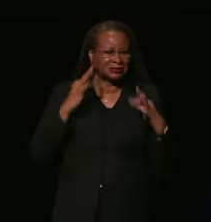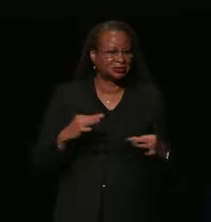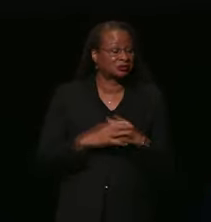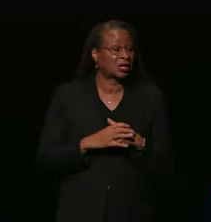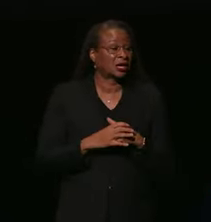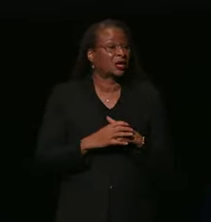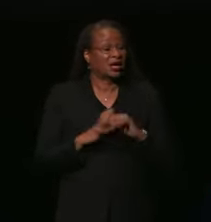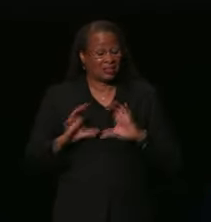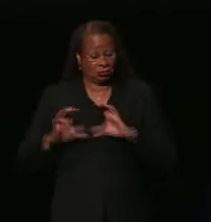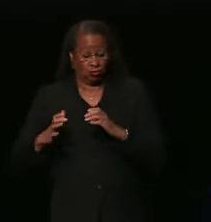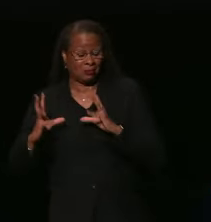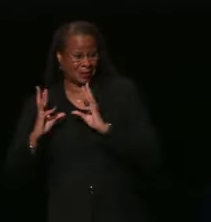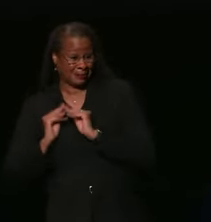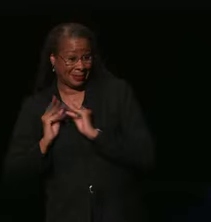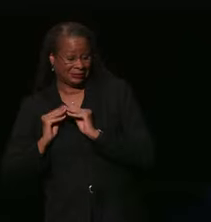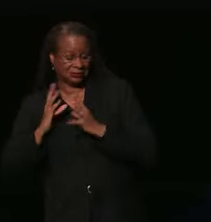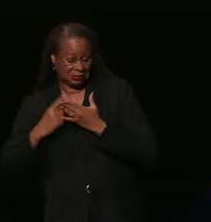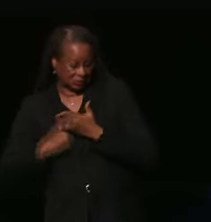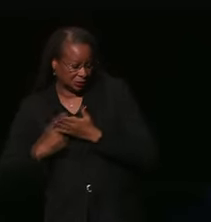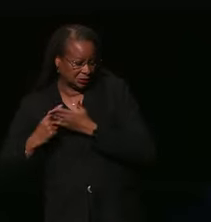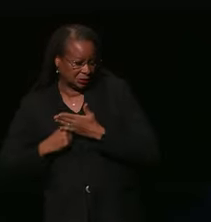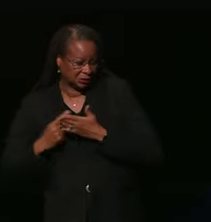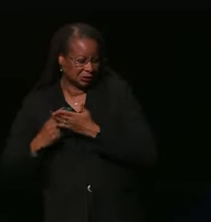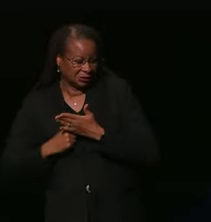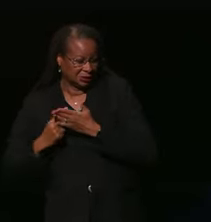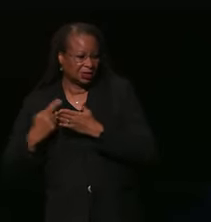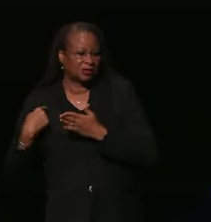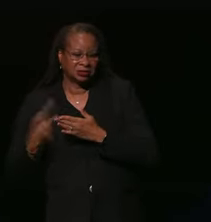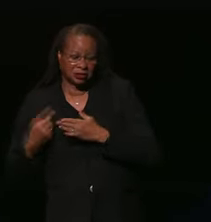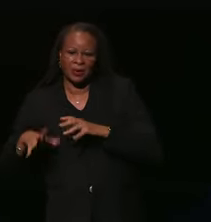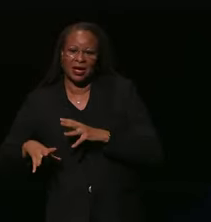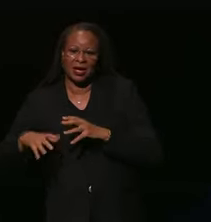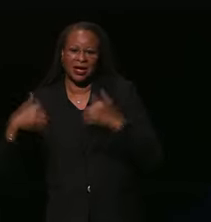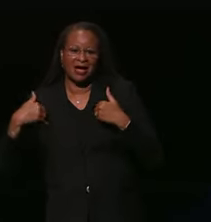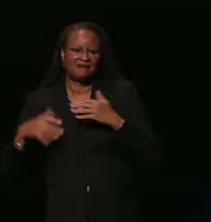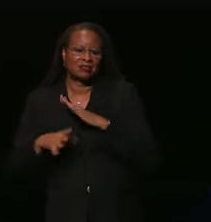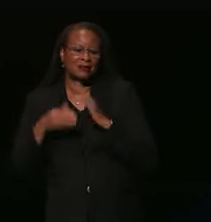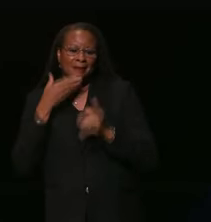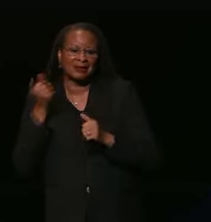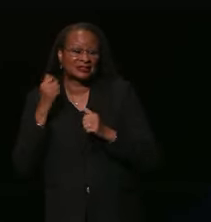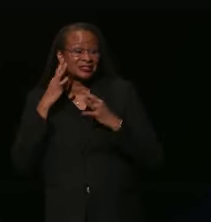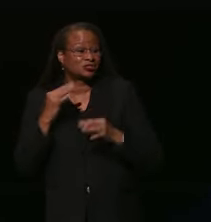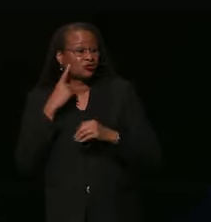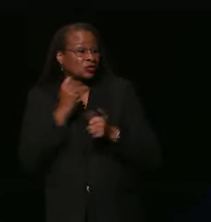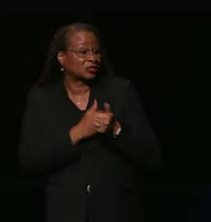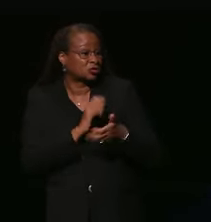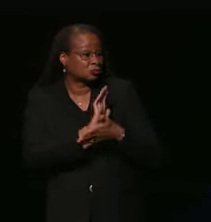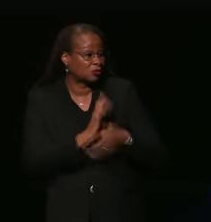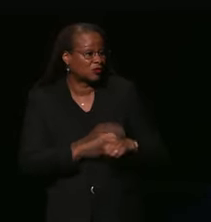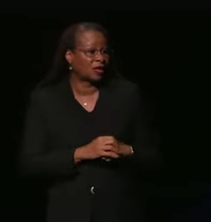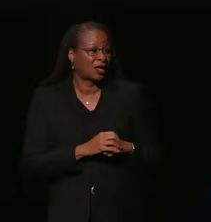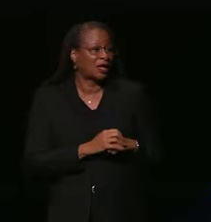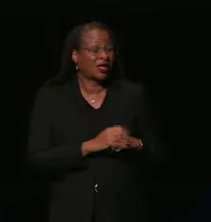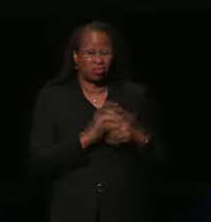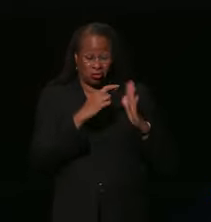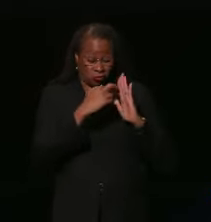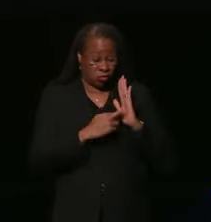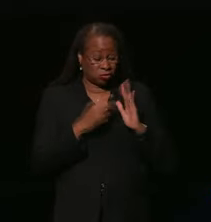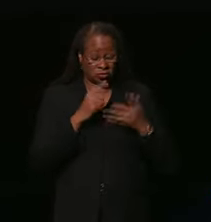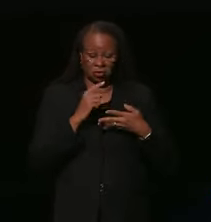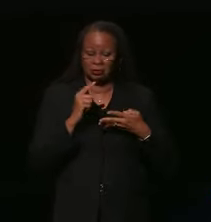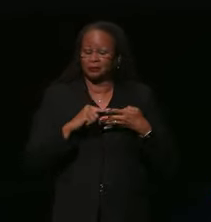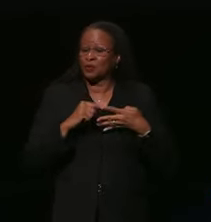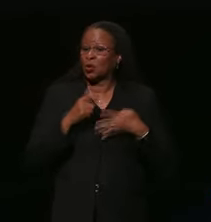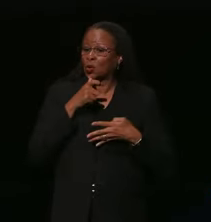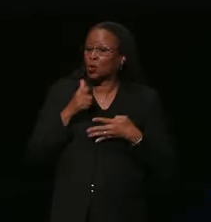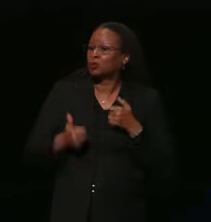committee discusses until we feel we have the very best decision for each movie. They're all incredibly different. The criteria is, as always, who